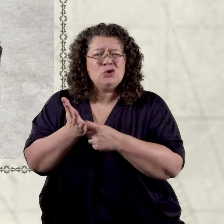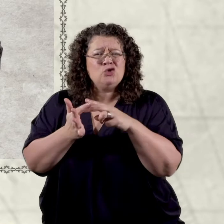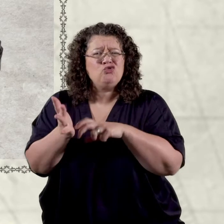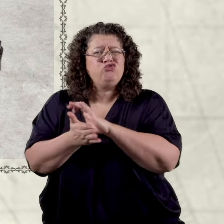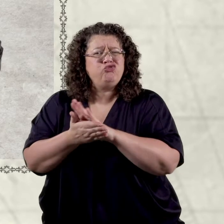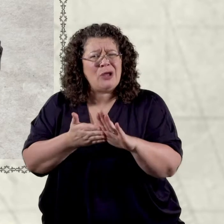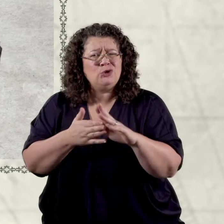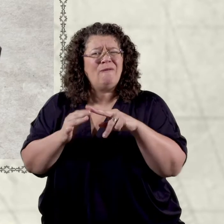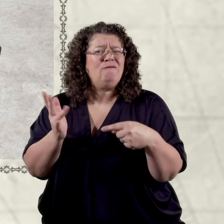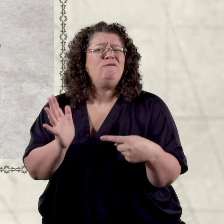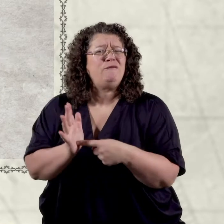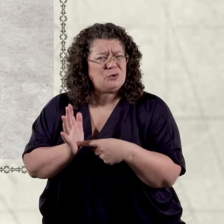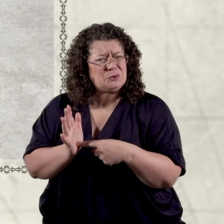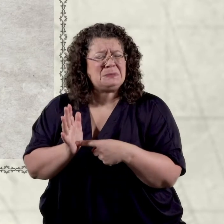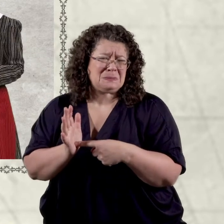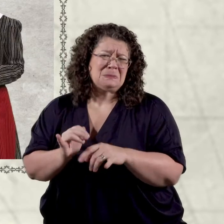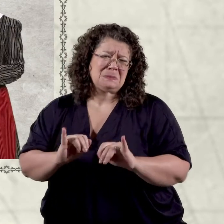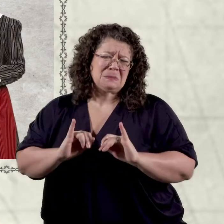foot.